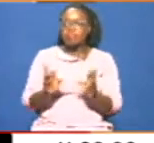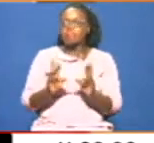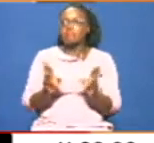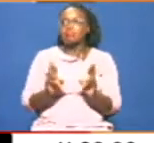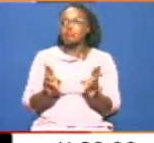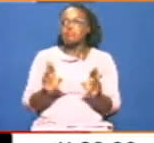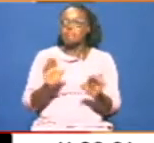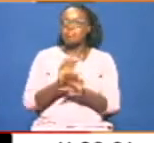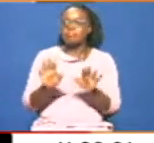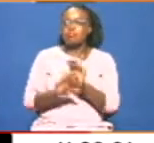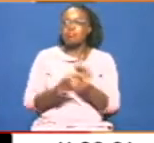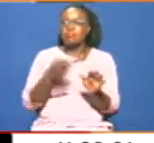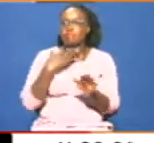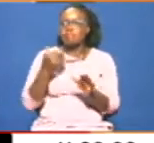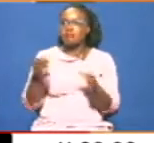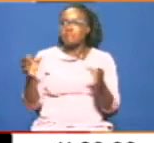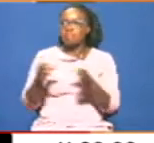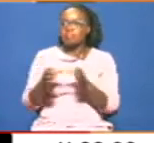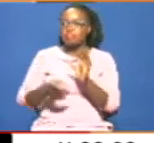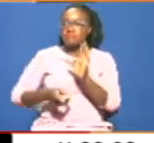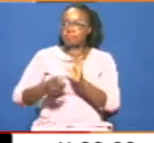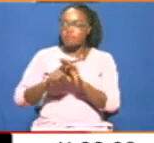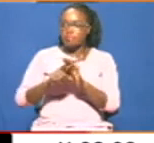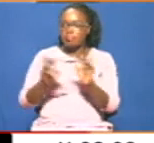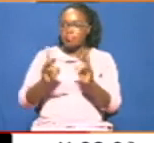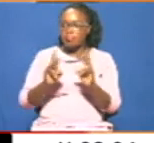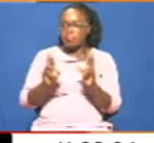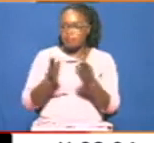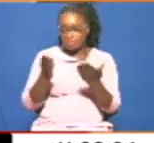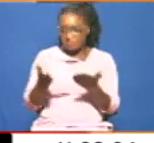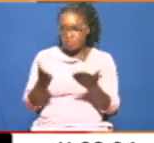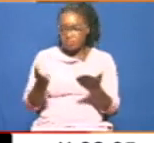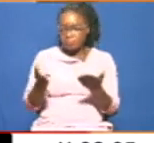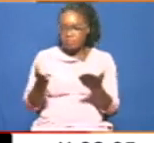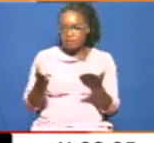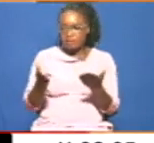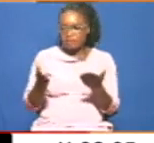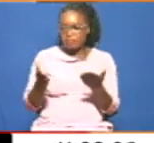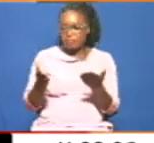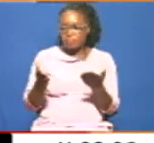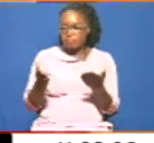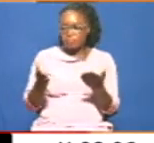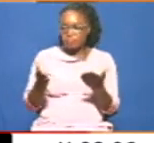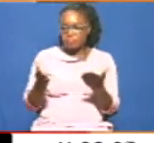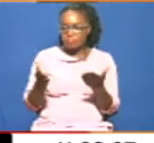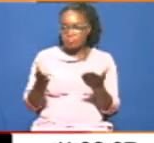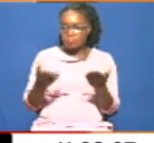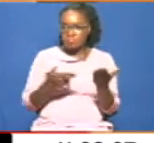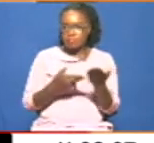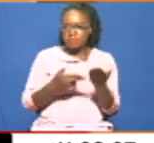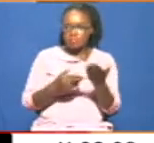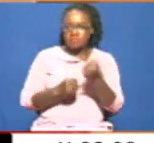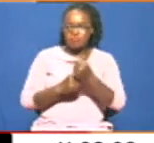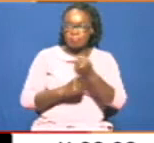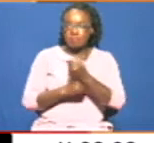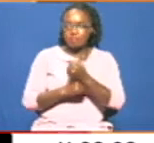you'll an organization would require is readily available with whatever technical supports that are